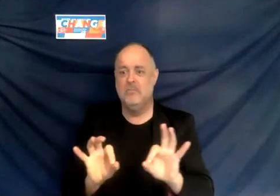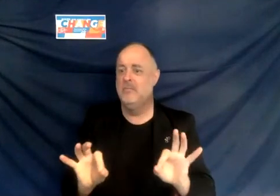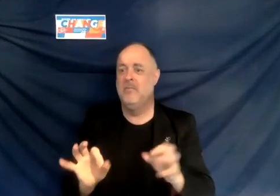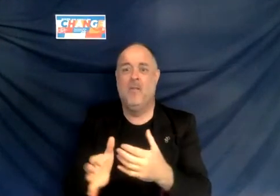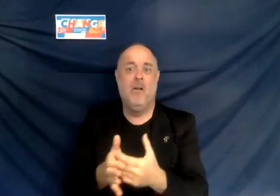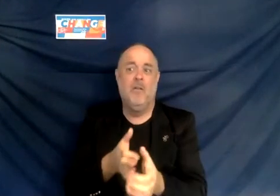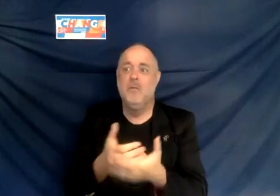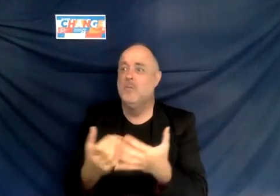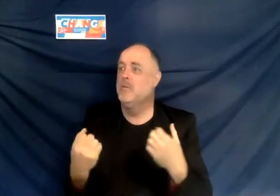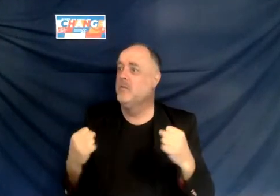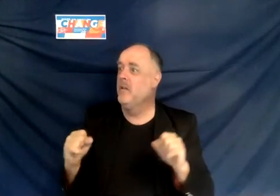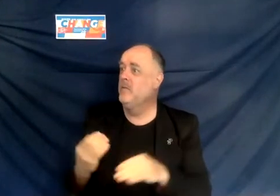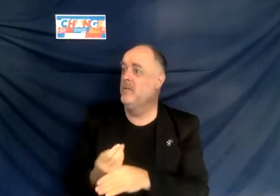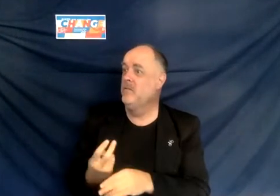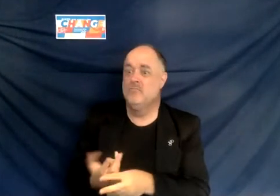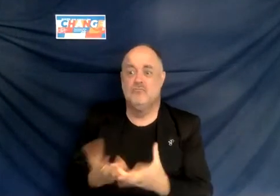and just as safe statistically.